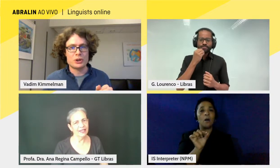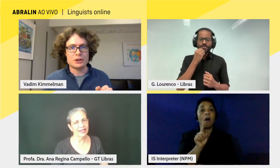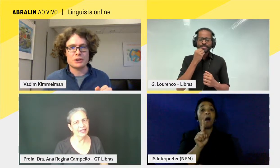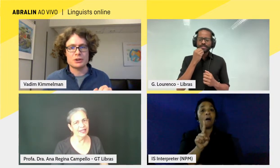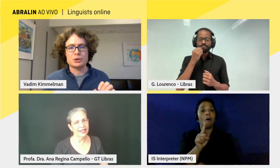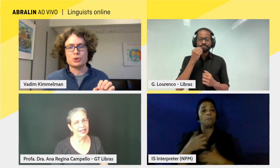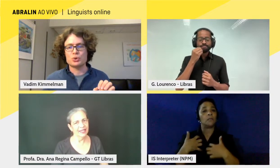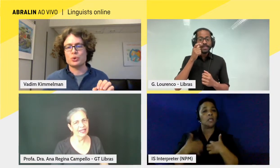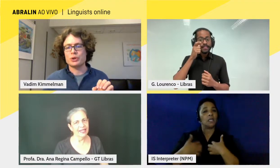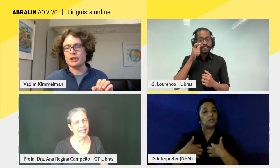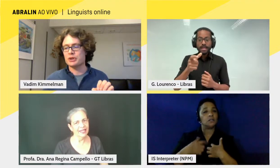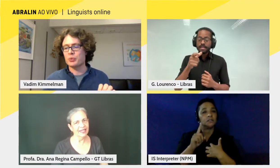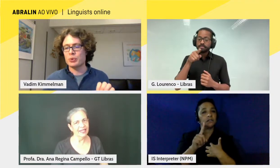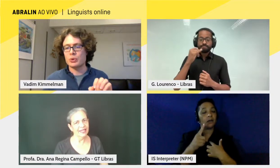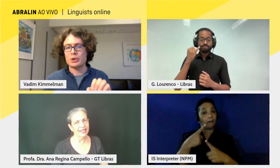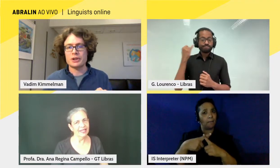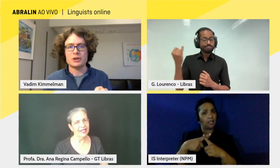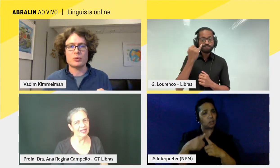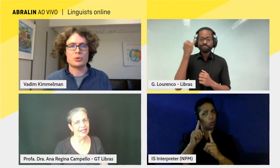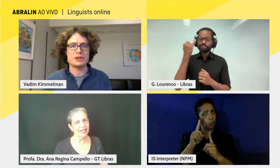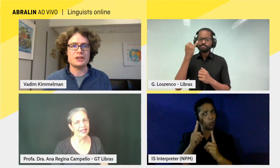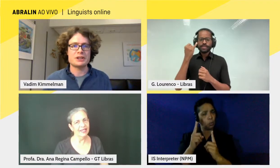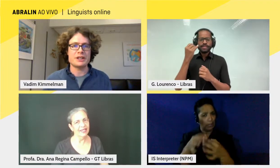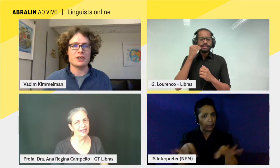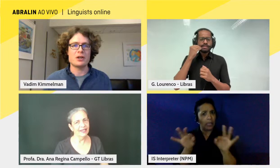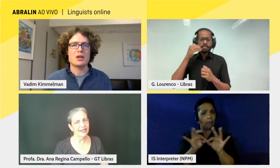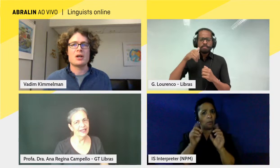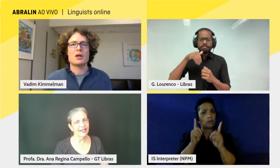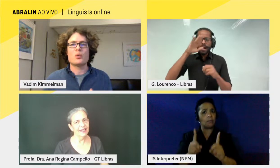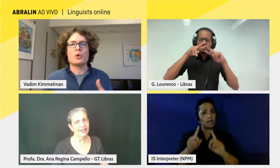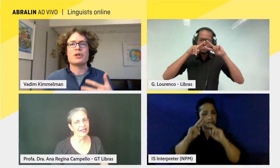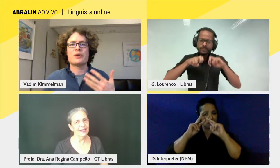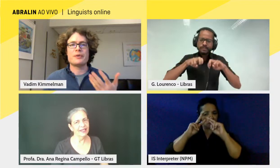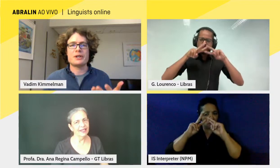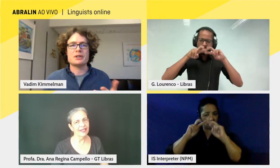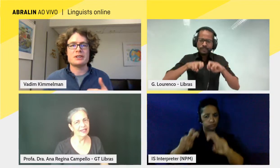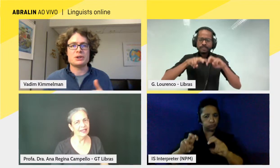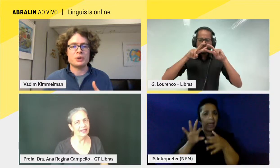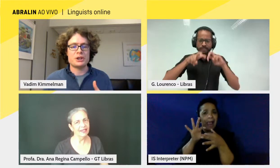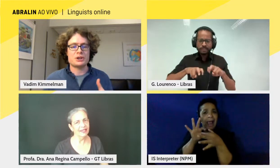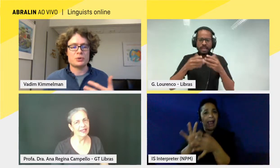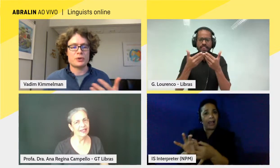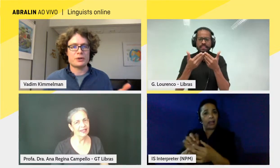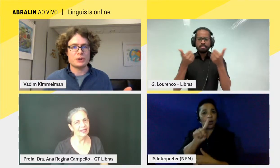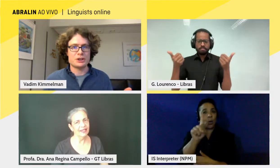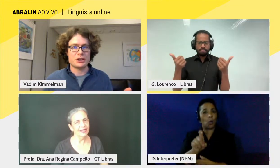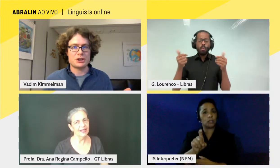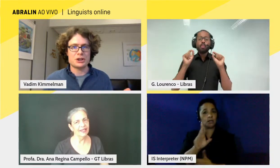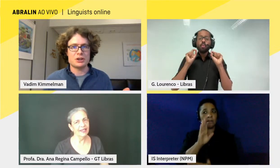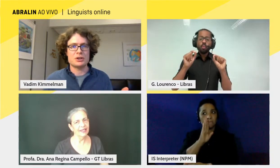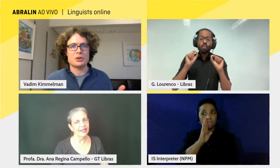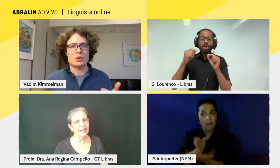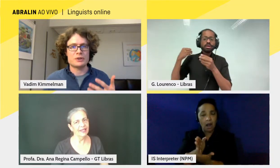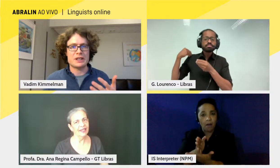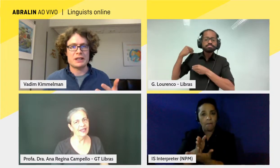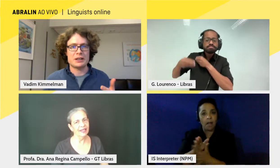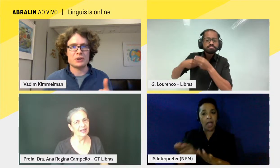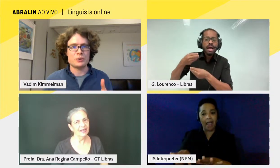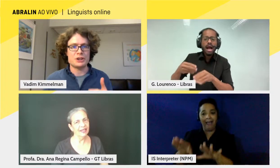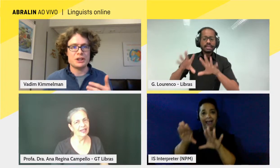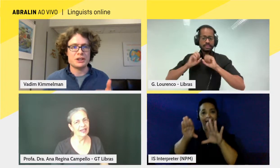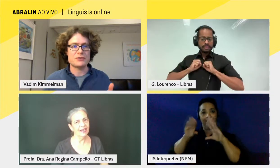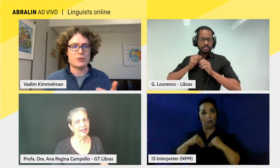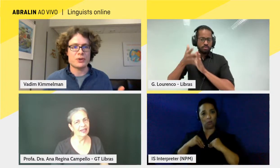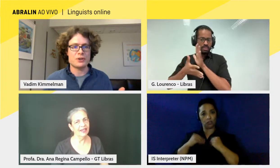and important to explore in more detail what the real situation of acquisition of